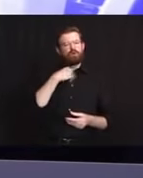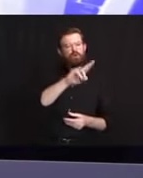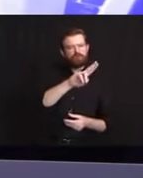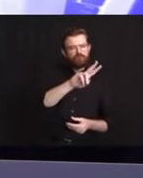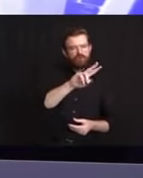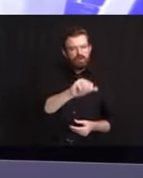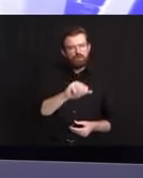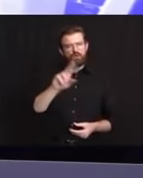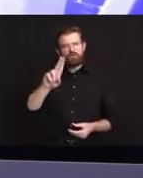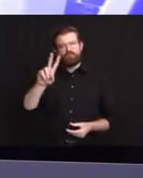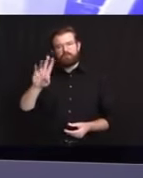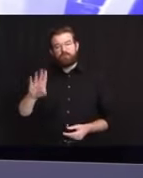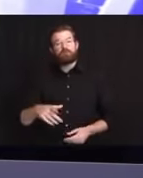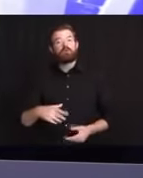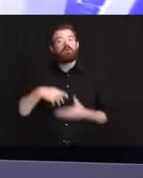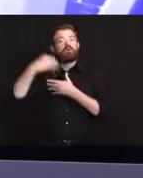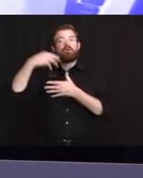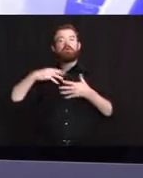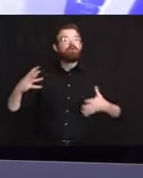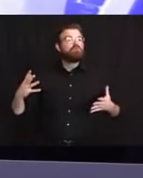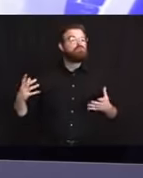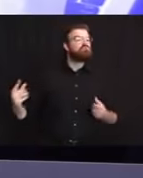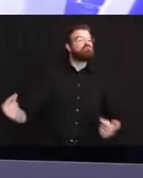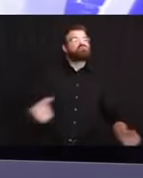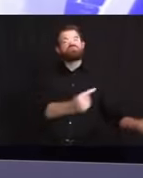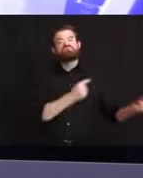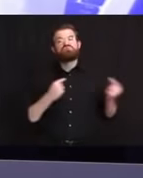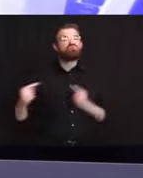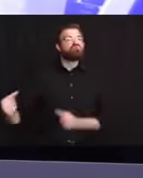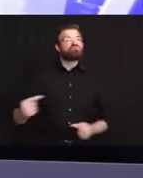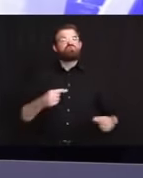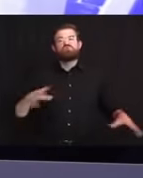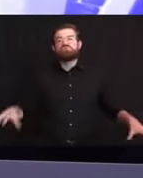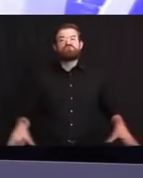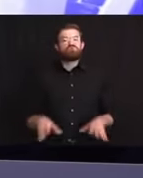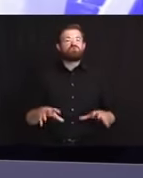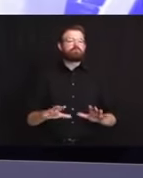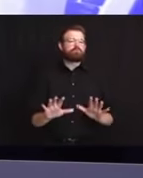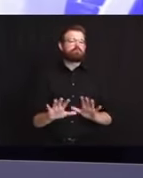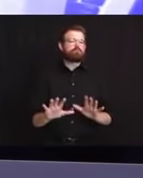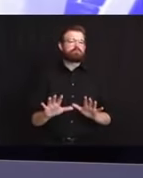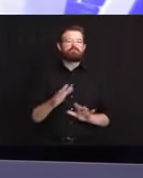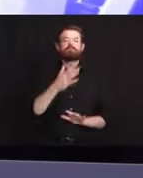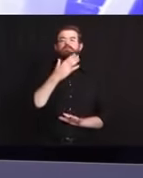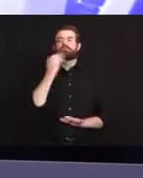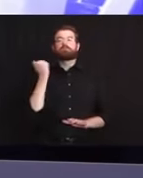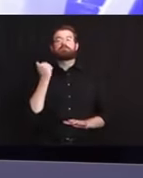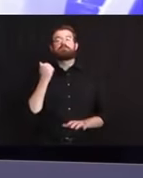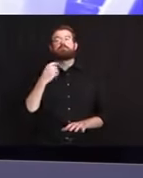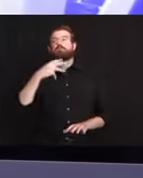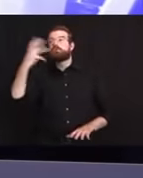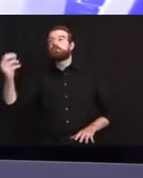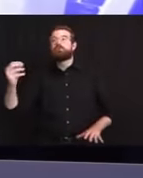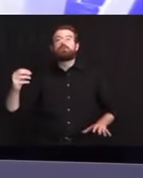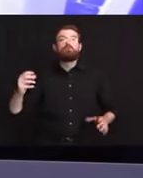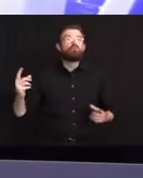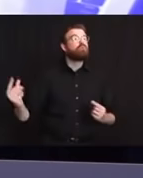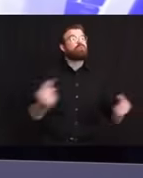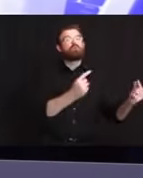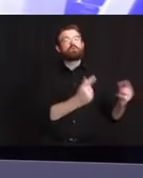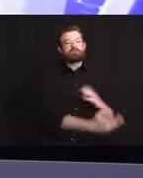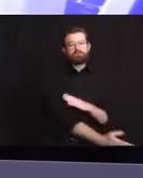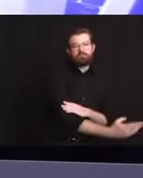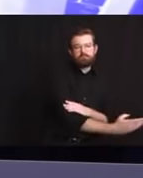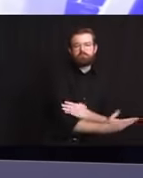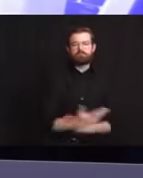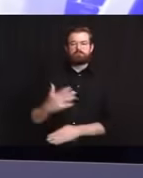day. Reduce physical activity or reschedule it for cooler times of the day, early morning or evening. Don't leave children